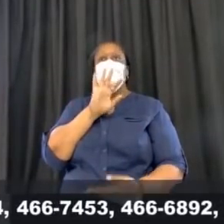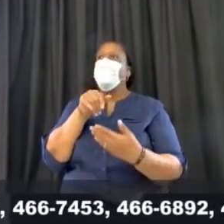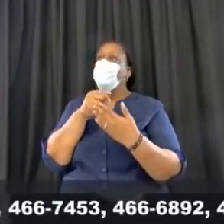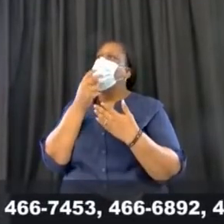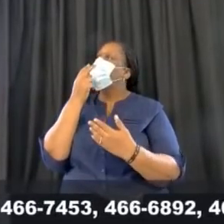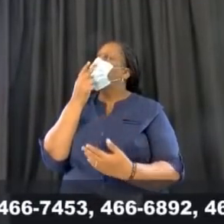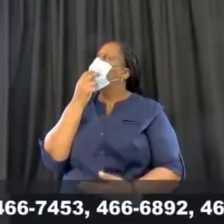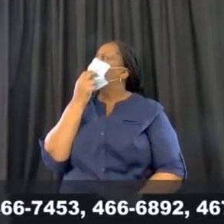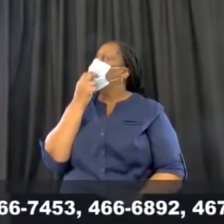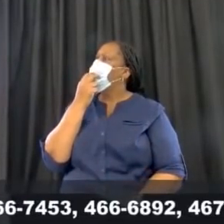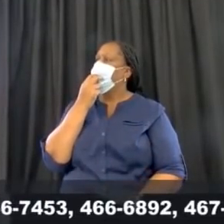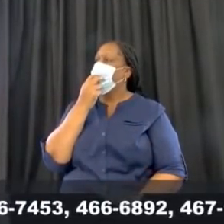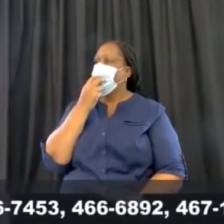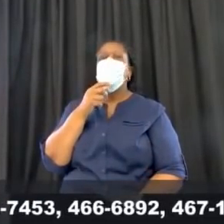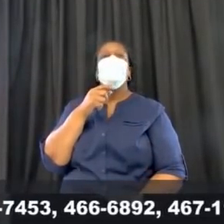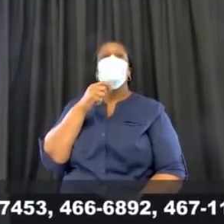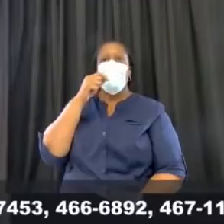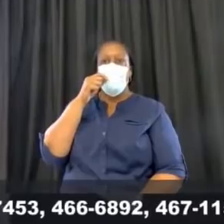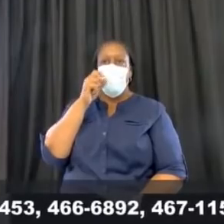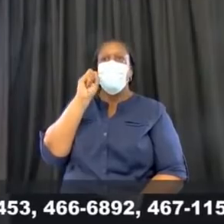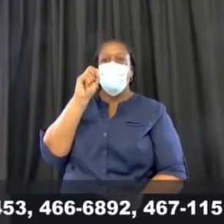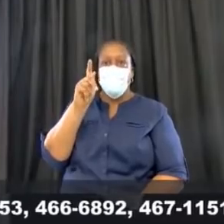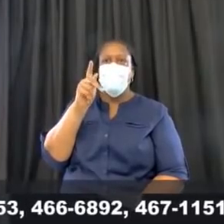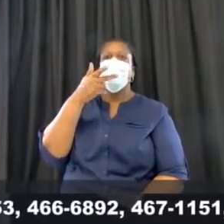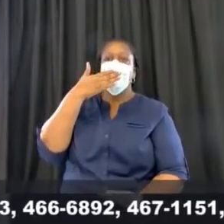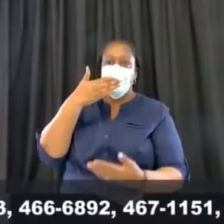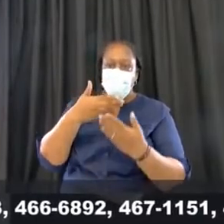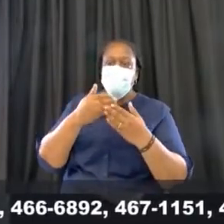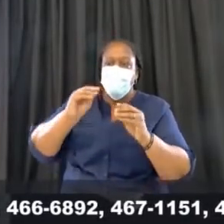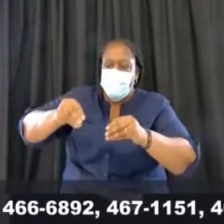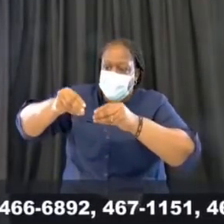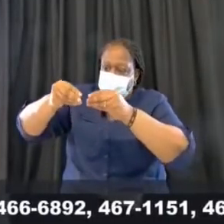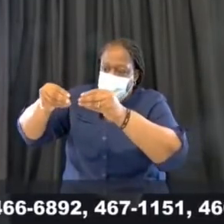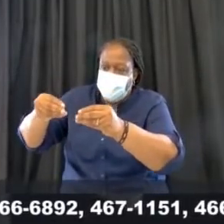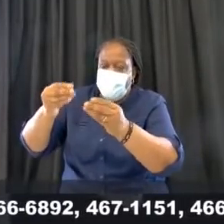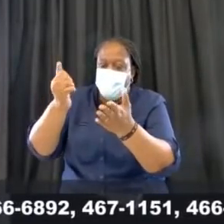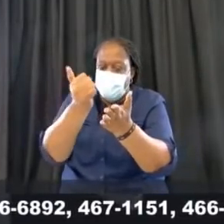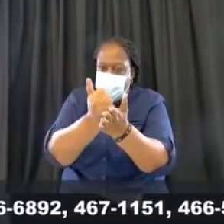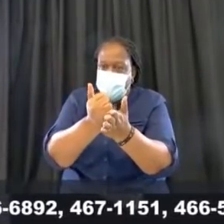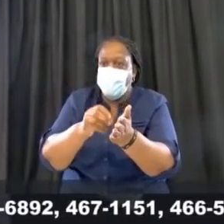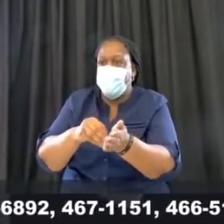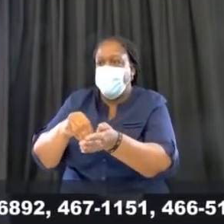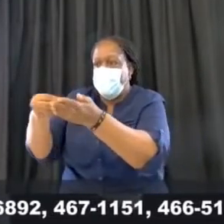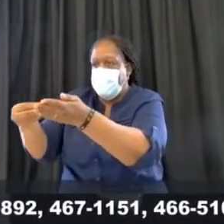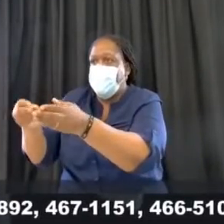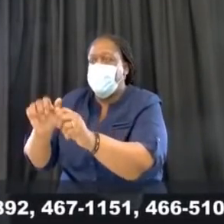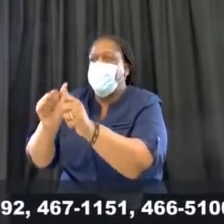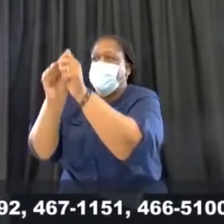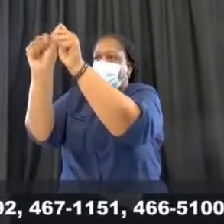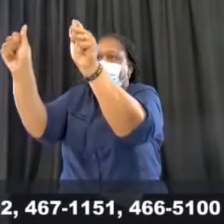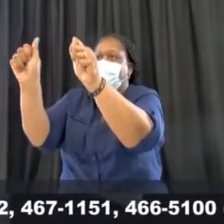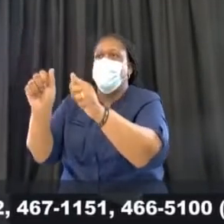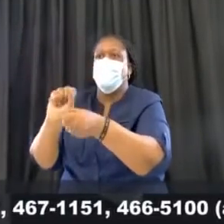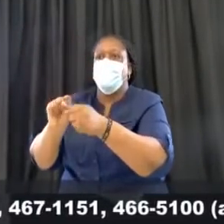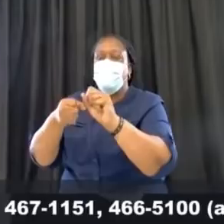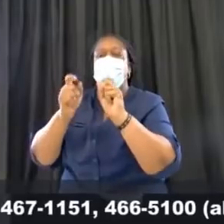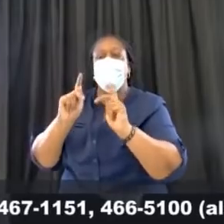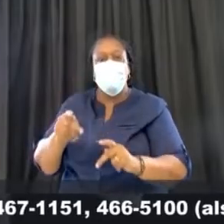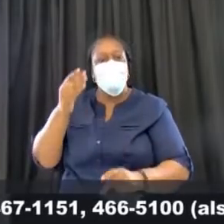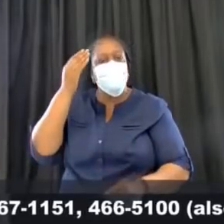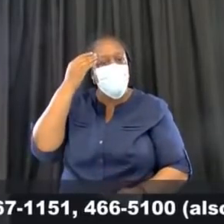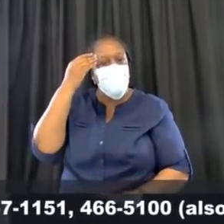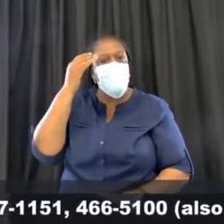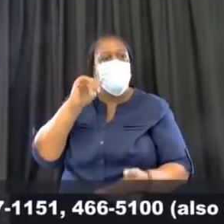done, you will then receive the travel approved seal once you pass this inspection as well. So that